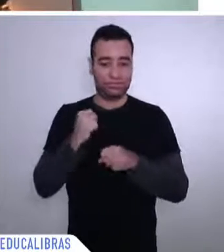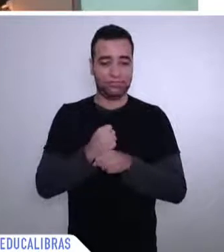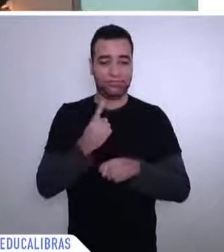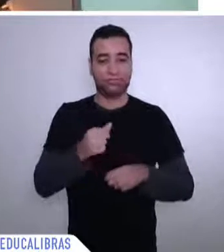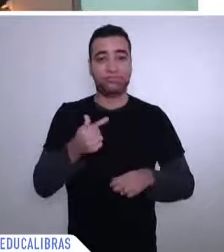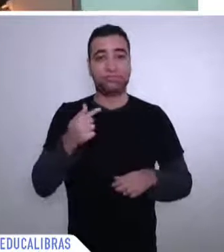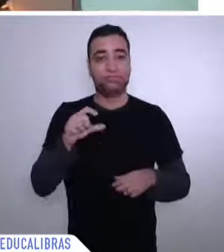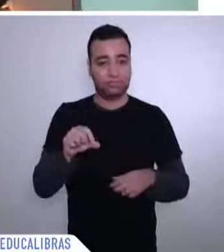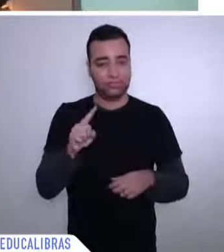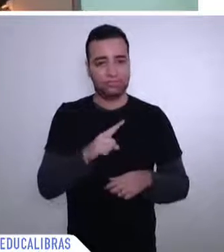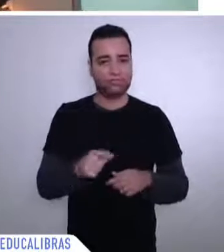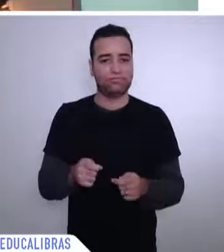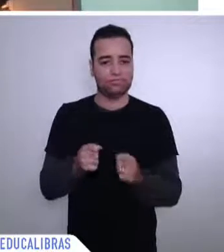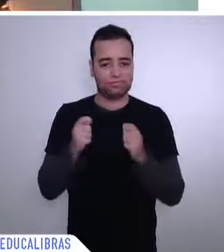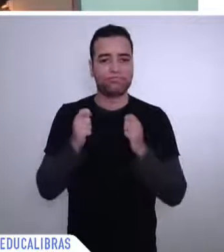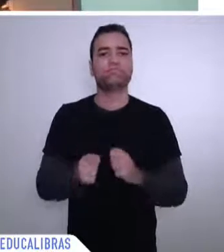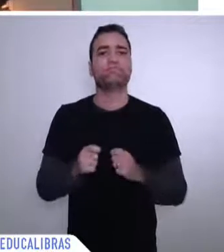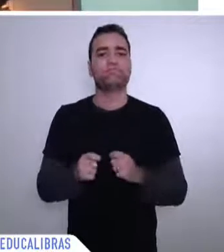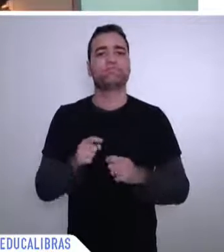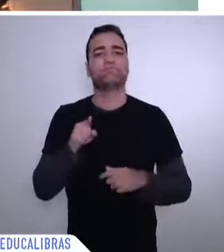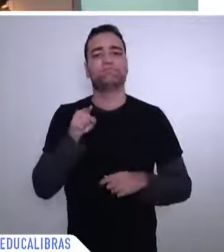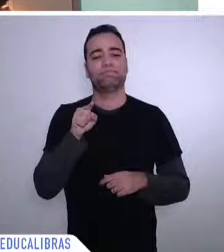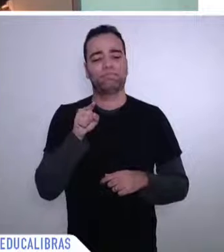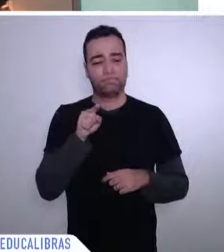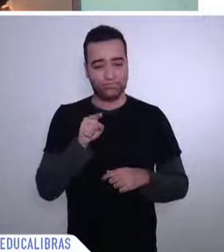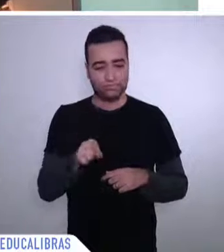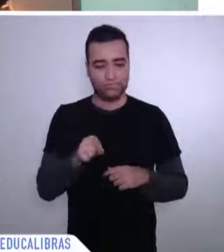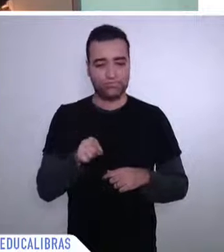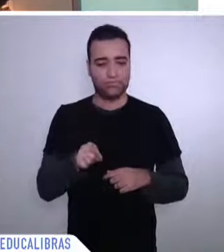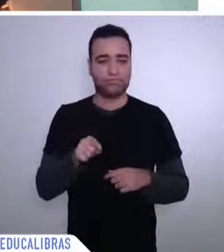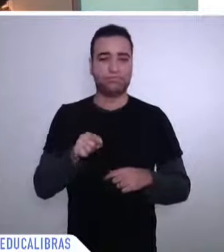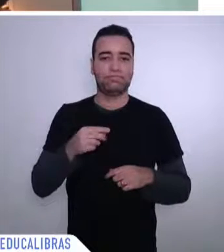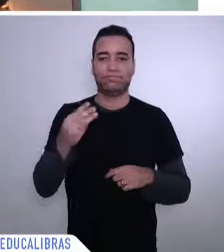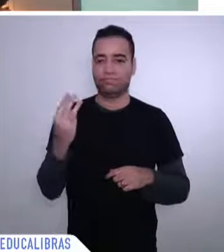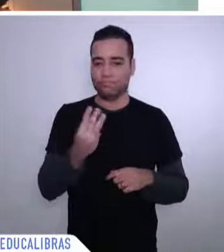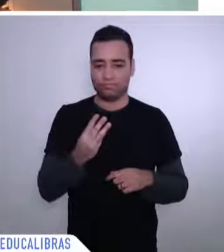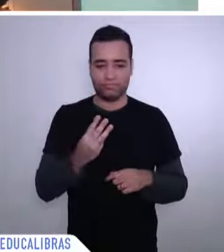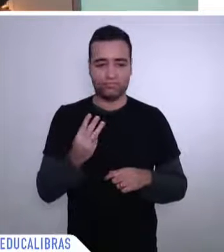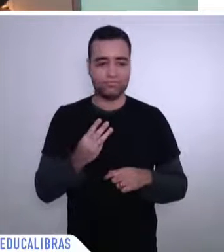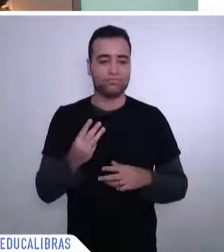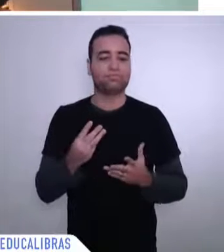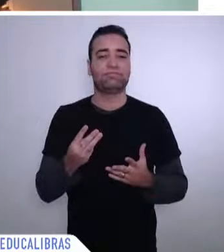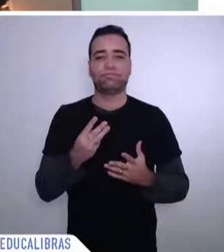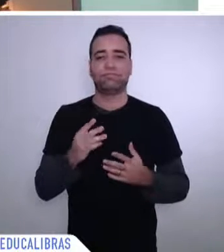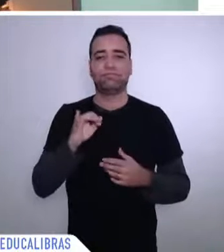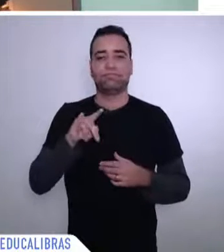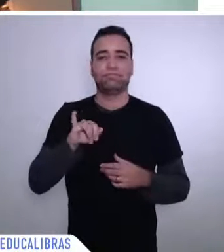capitalism since 1970s, we've been uh,